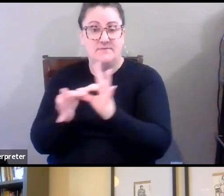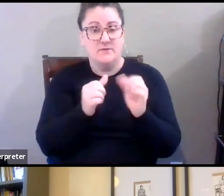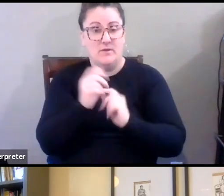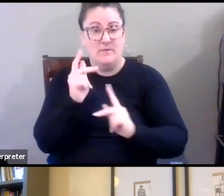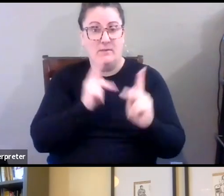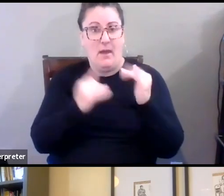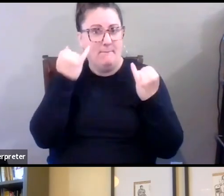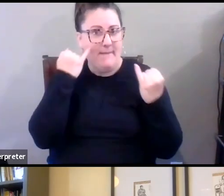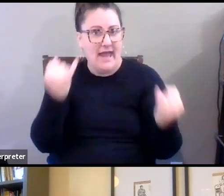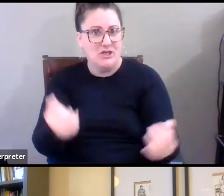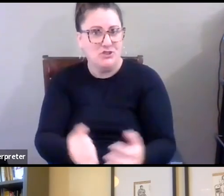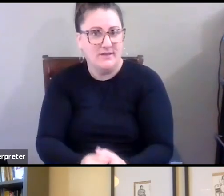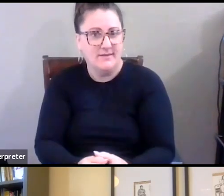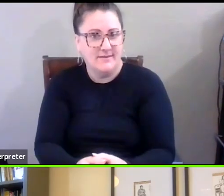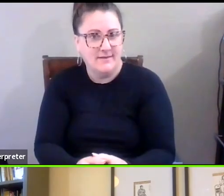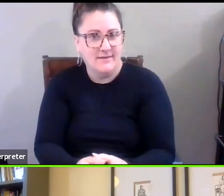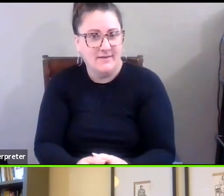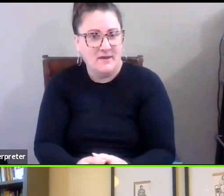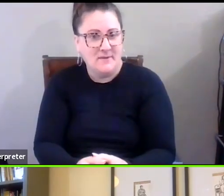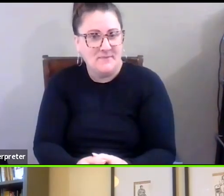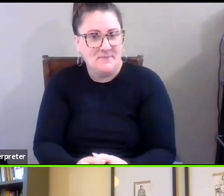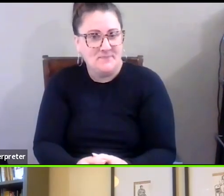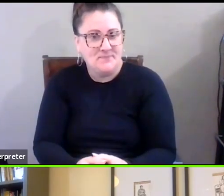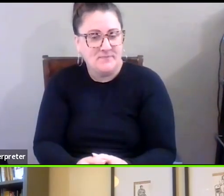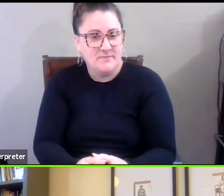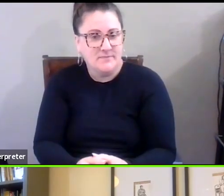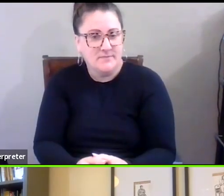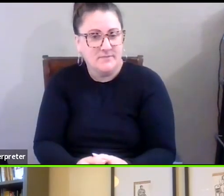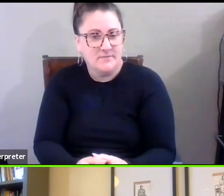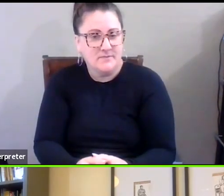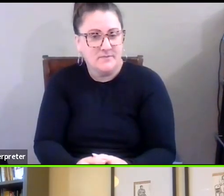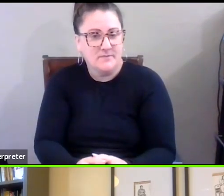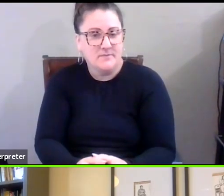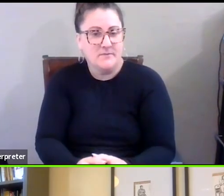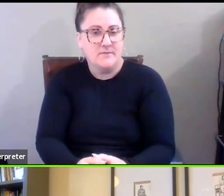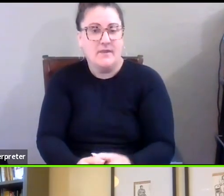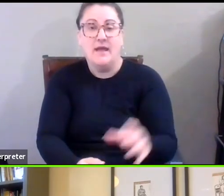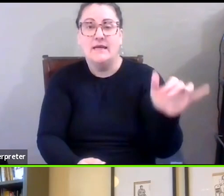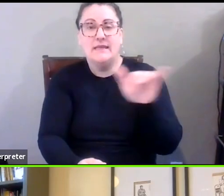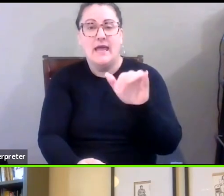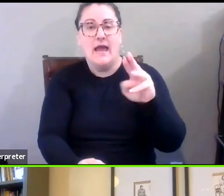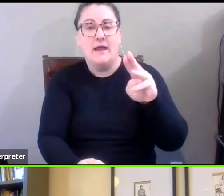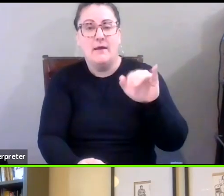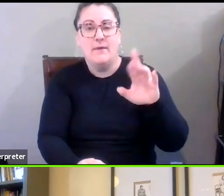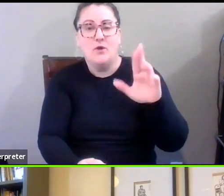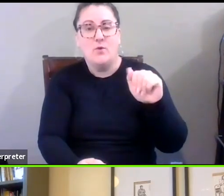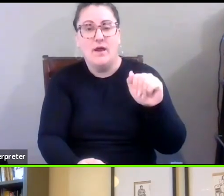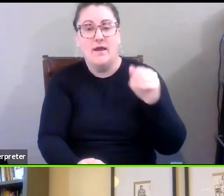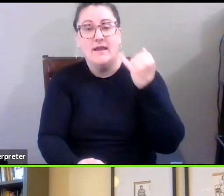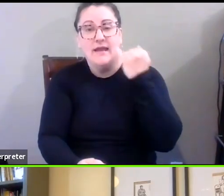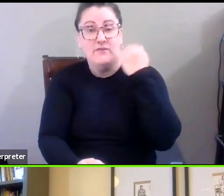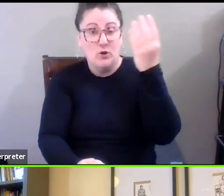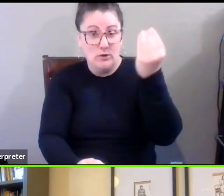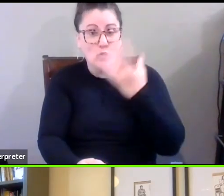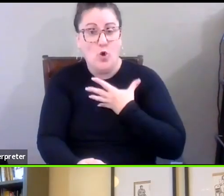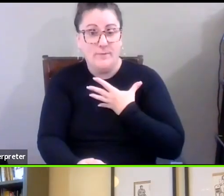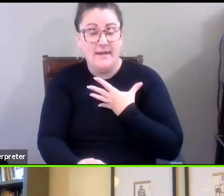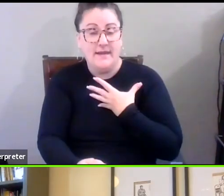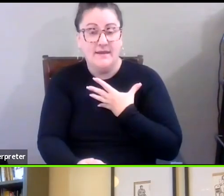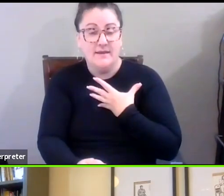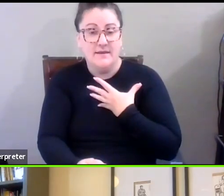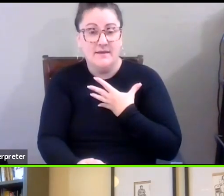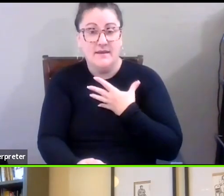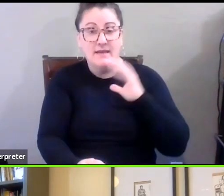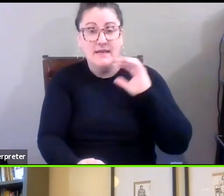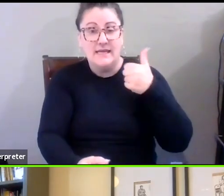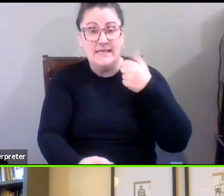imagine? You know, like if you like Mira, you know, if you had told me 10